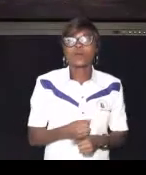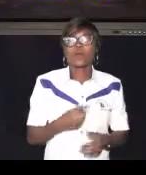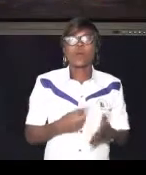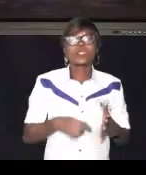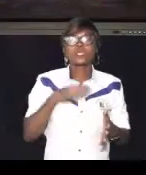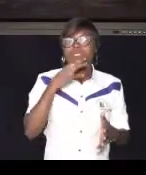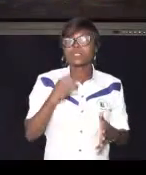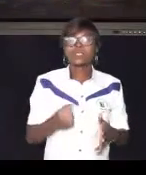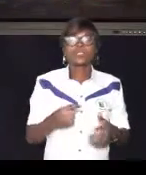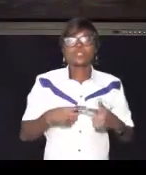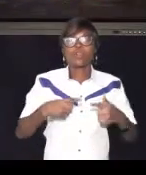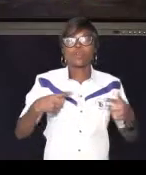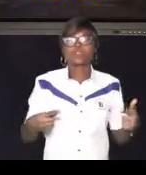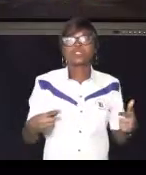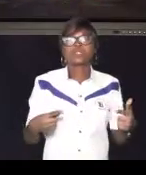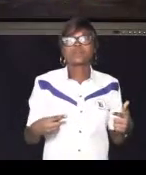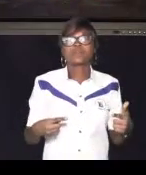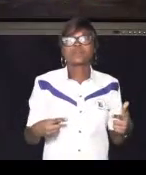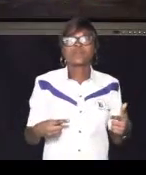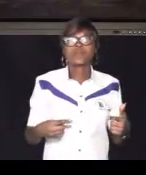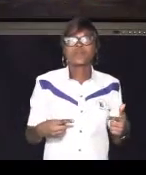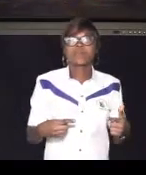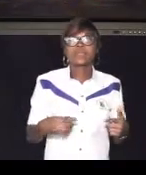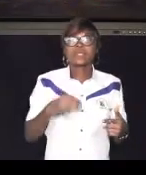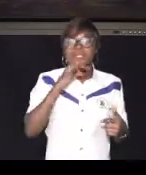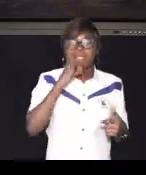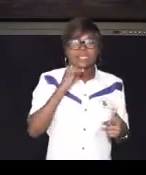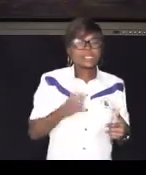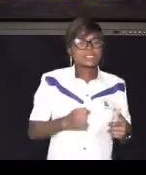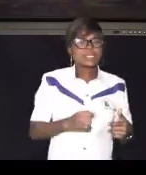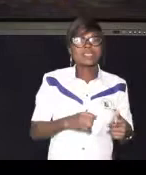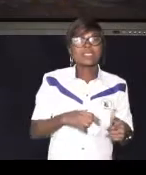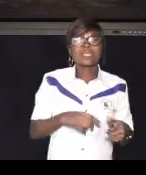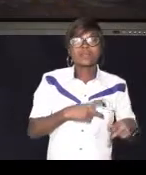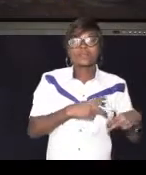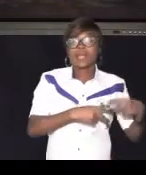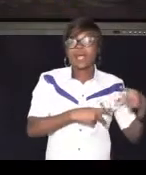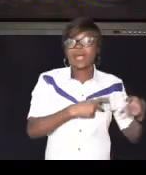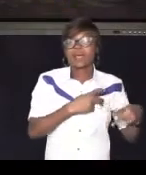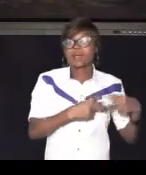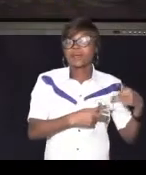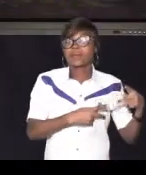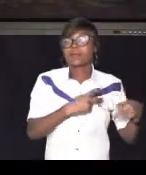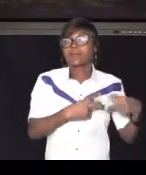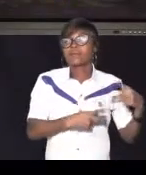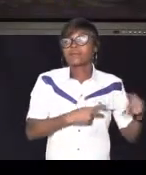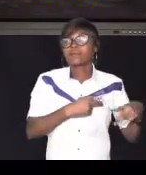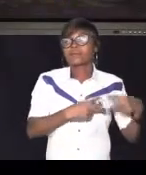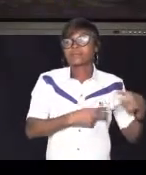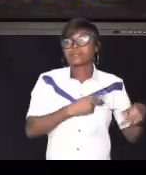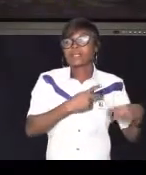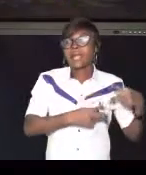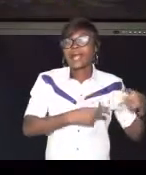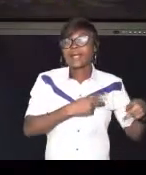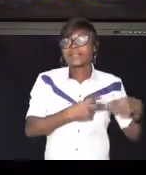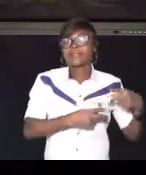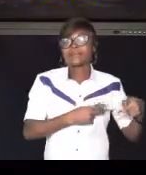what is the antonym or the opposite? The opposite or the antonym of cruel is